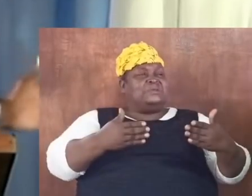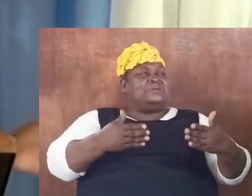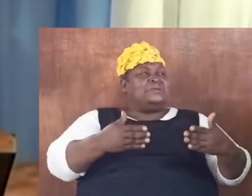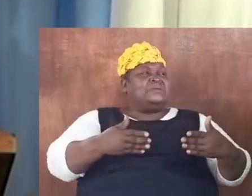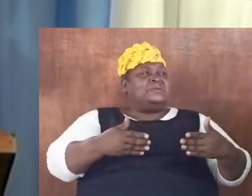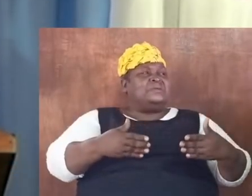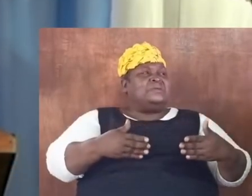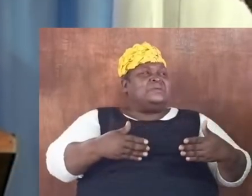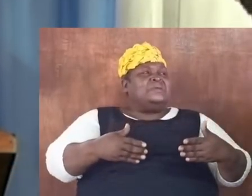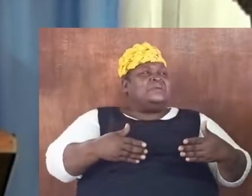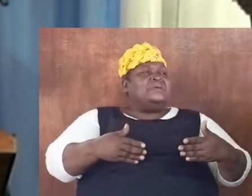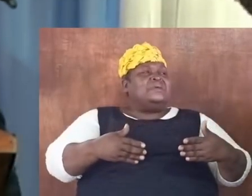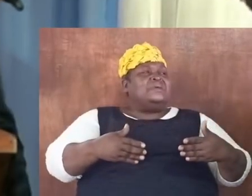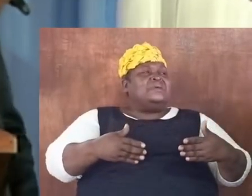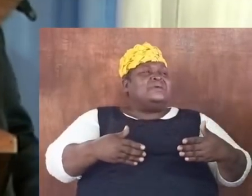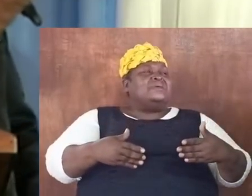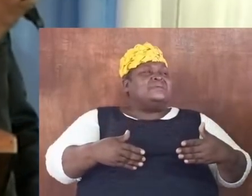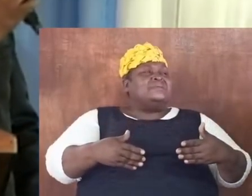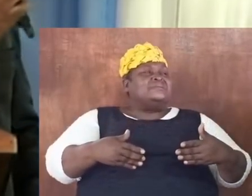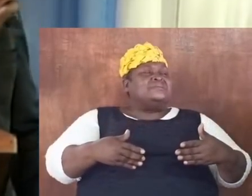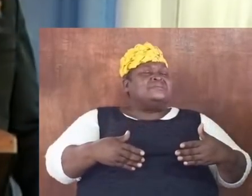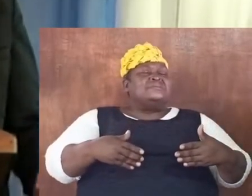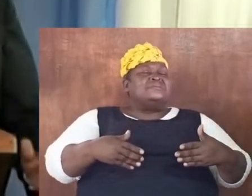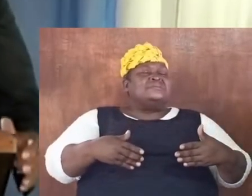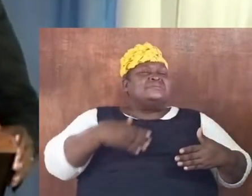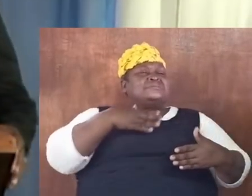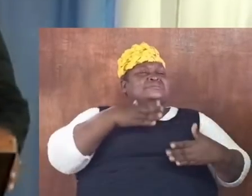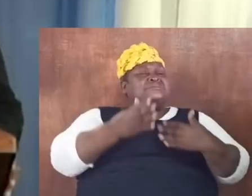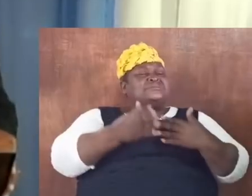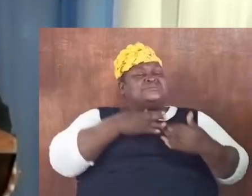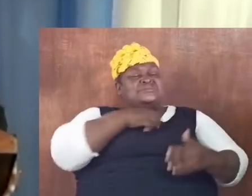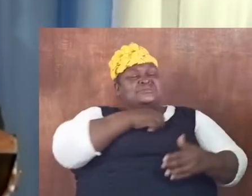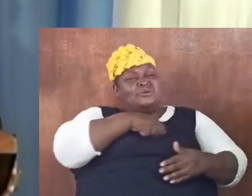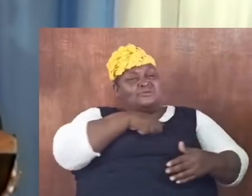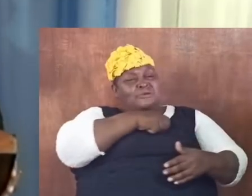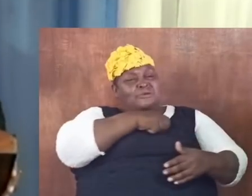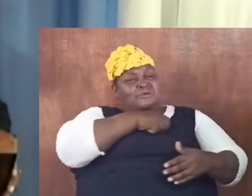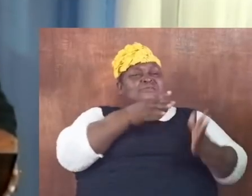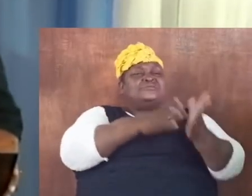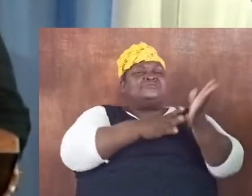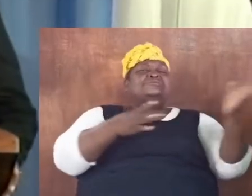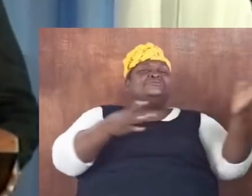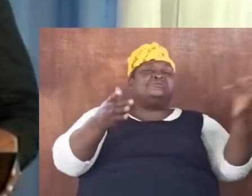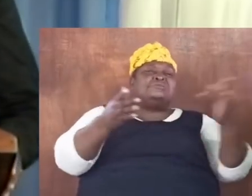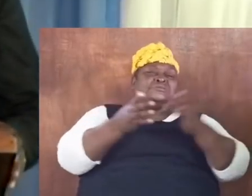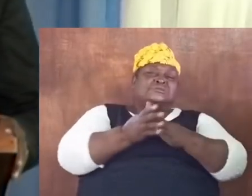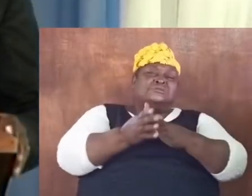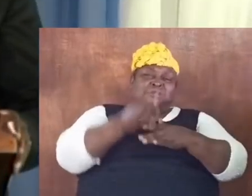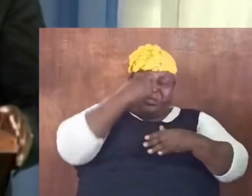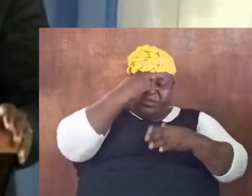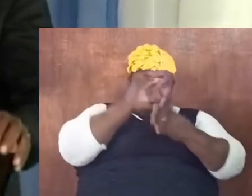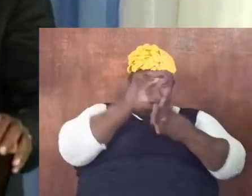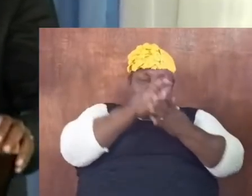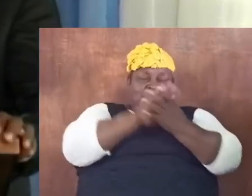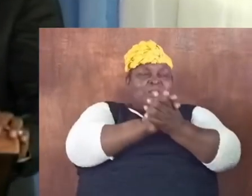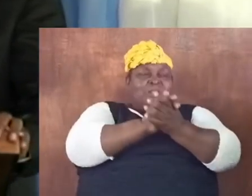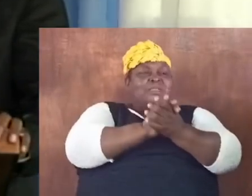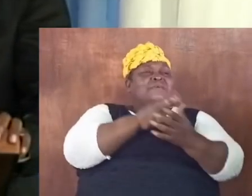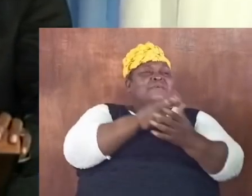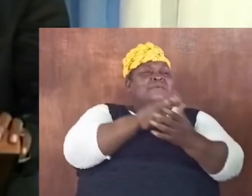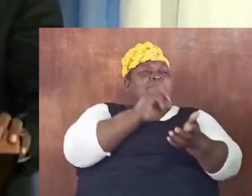The sympathizing Jesus. Anybody believe that the great physician is in the house right